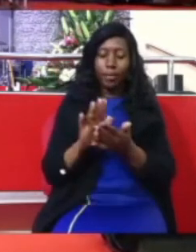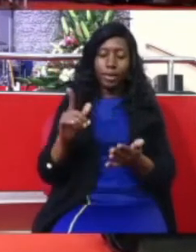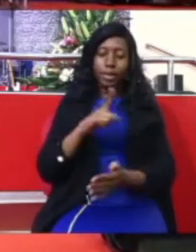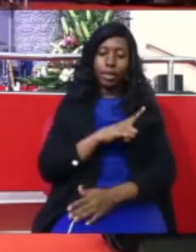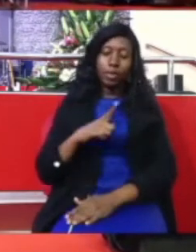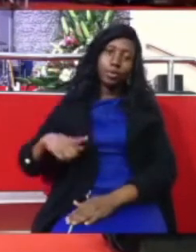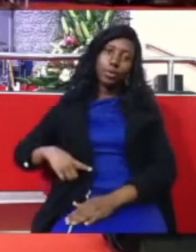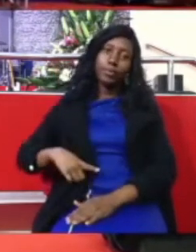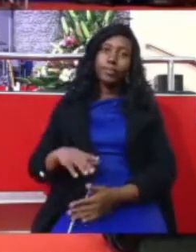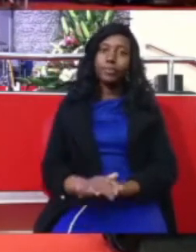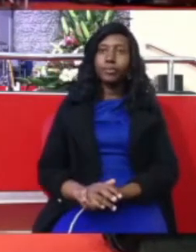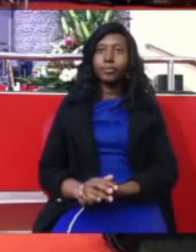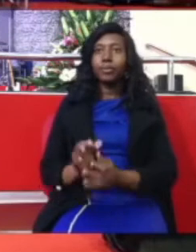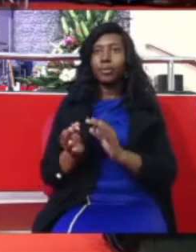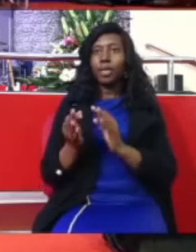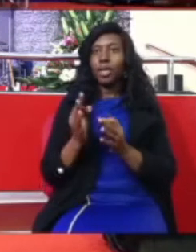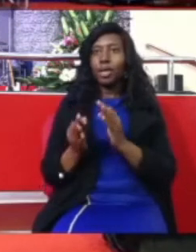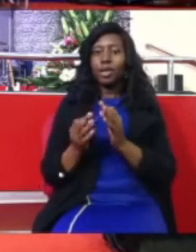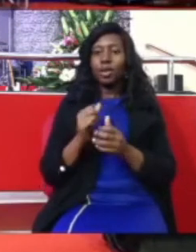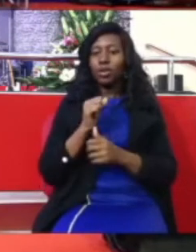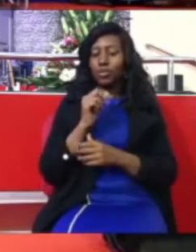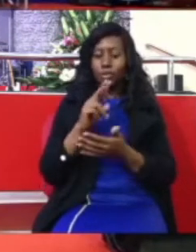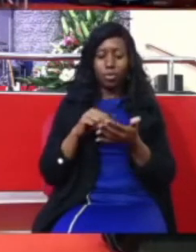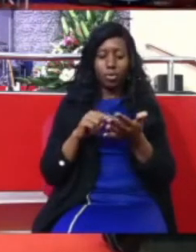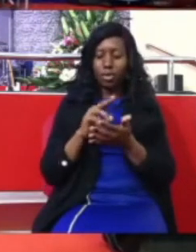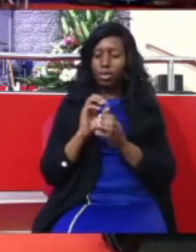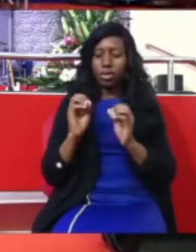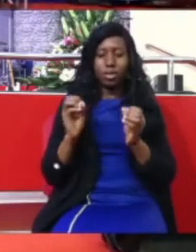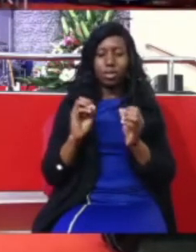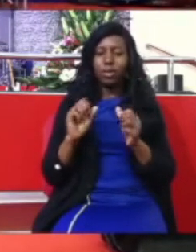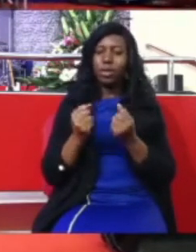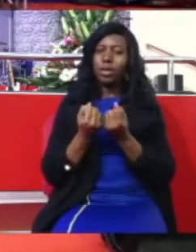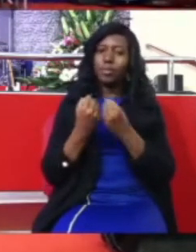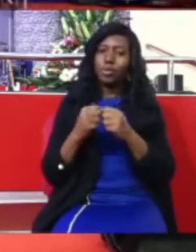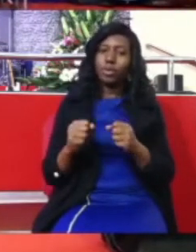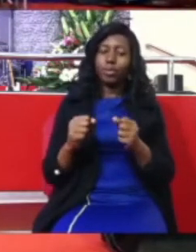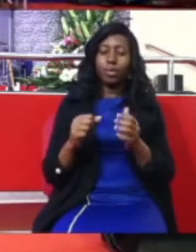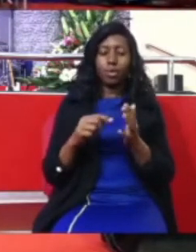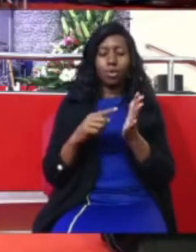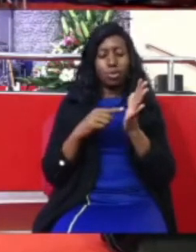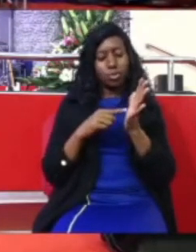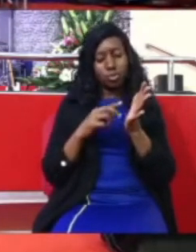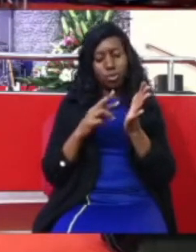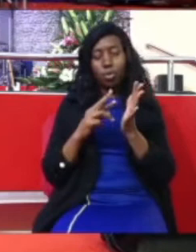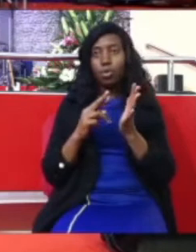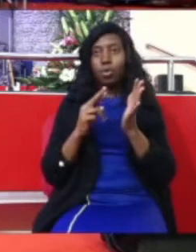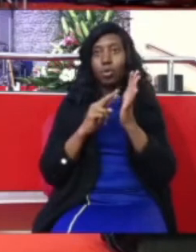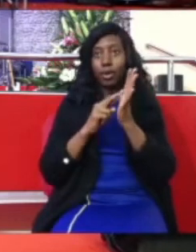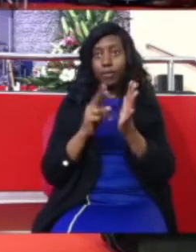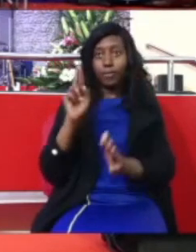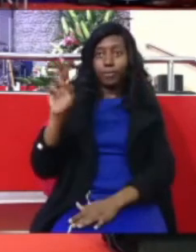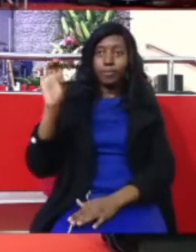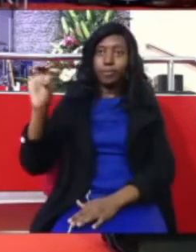If you don't read it, you won't have anything that you will tell the Lord at your word. At your word, because you will